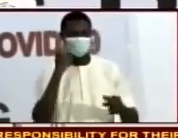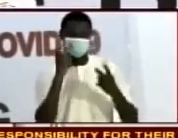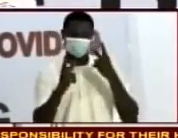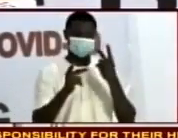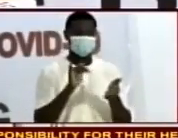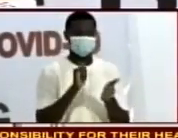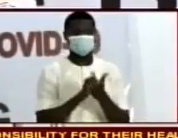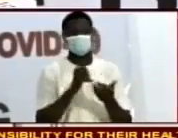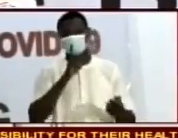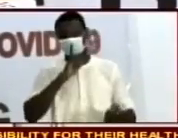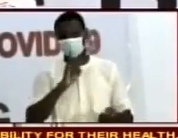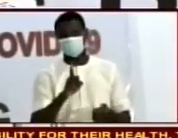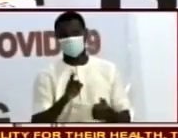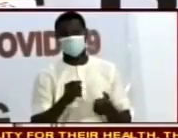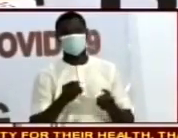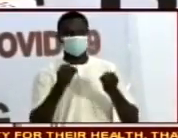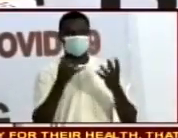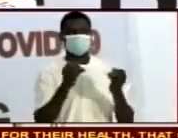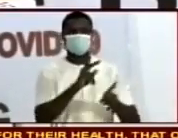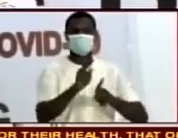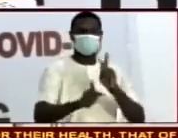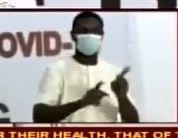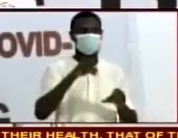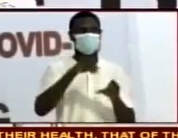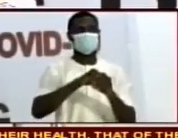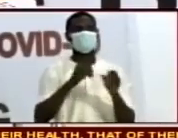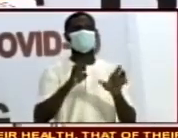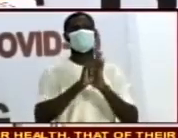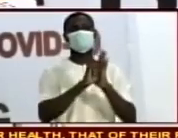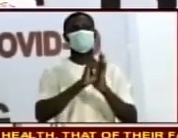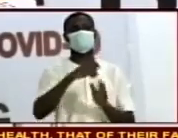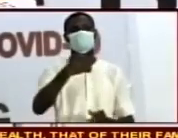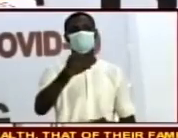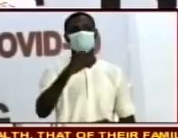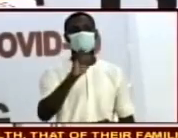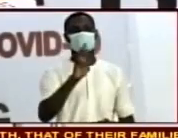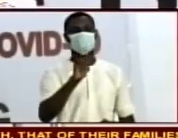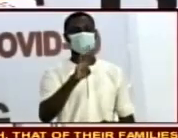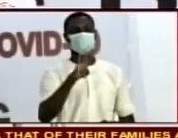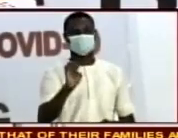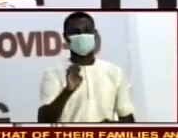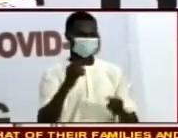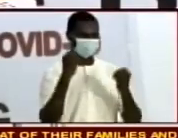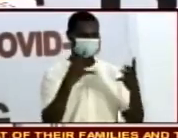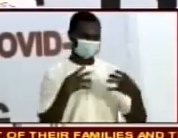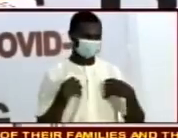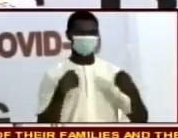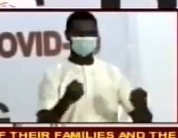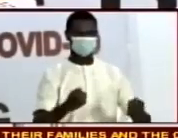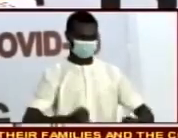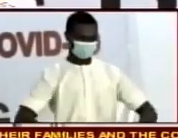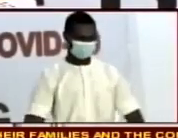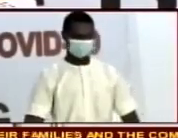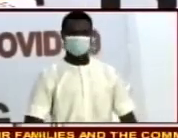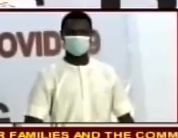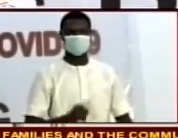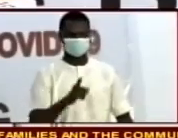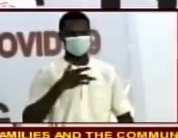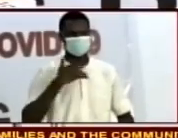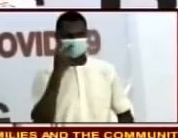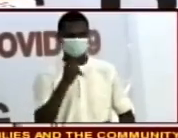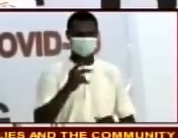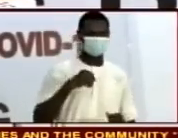around from Gombe, many of them look very fit and very able, and you really think that there's nothing